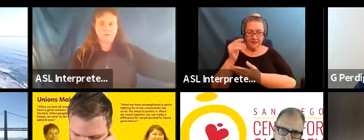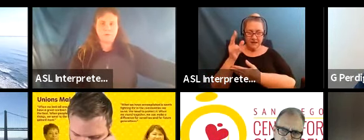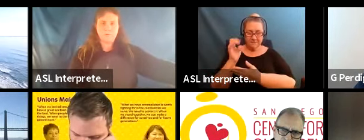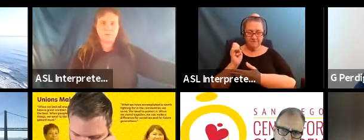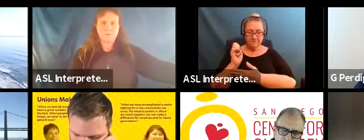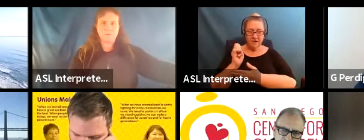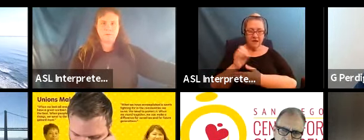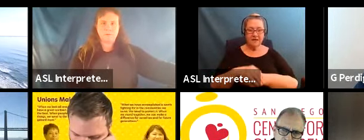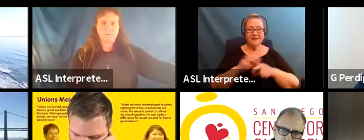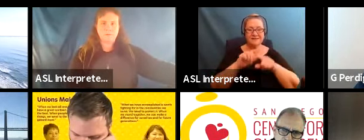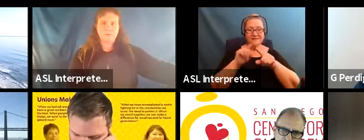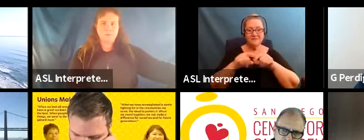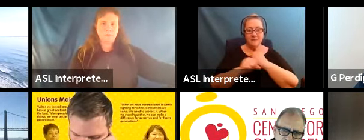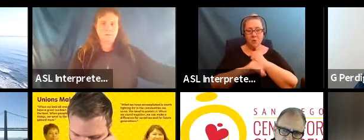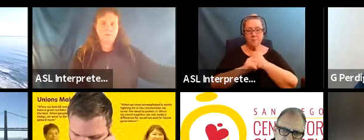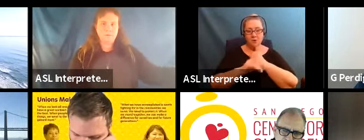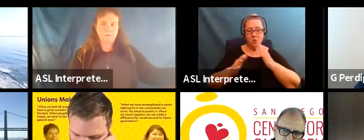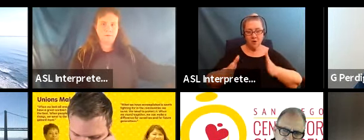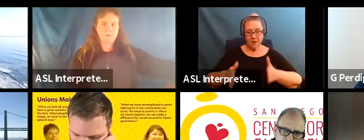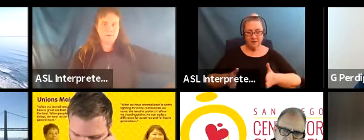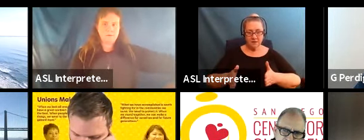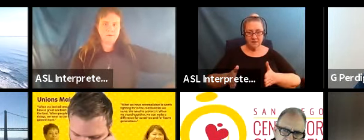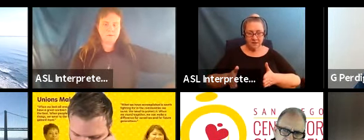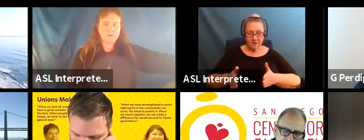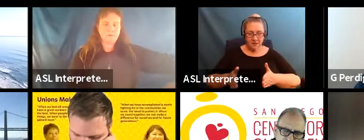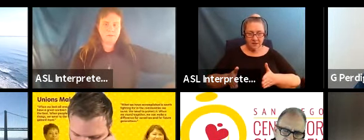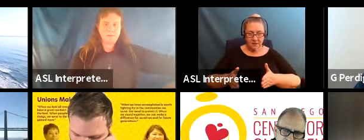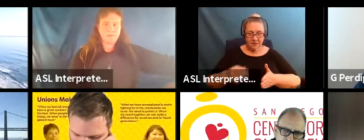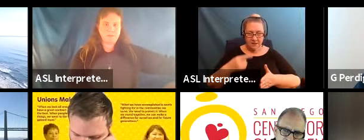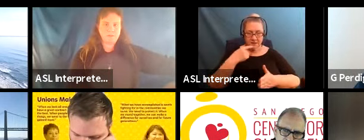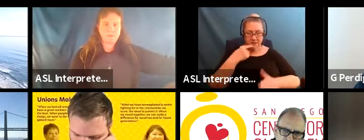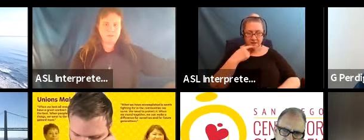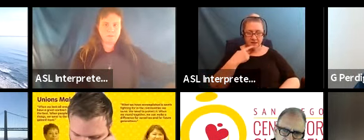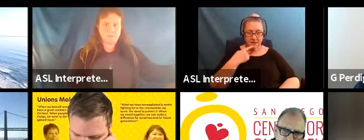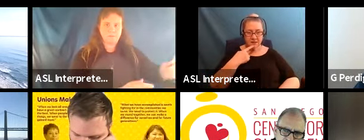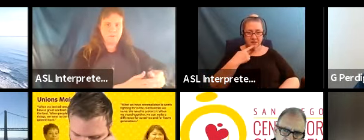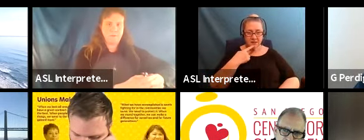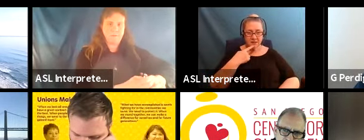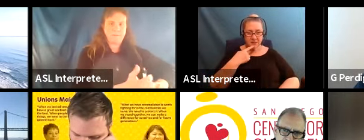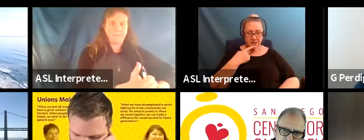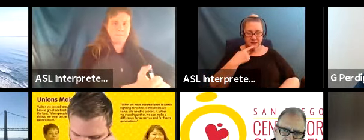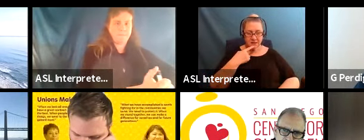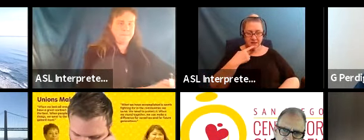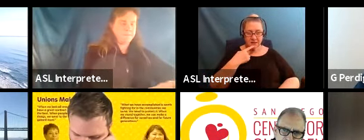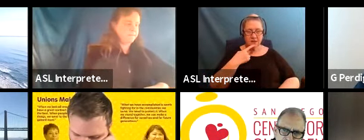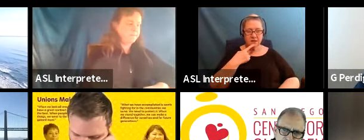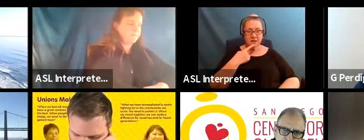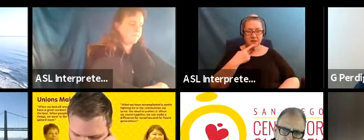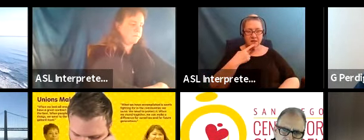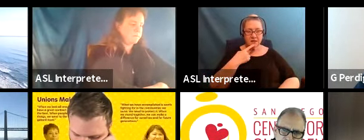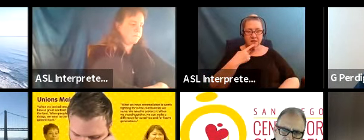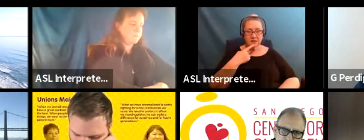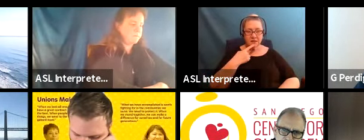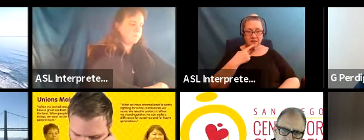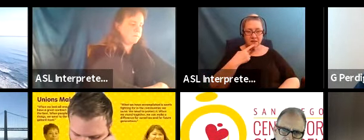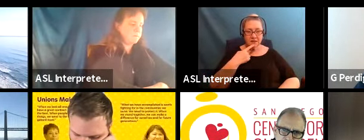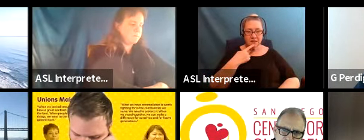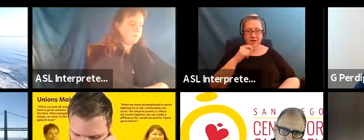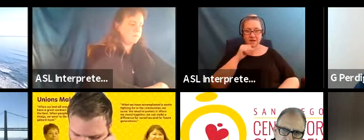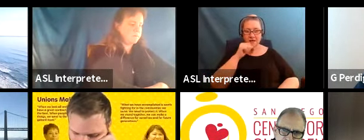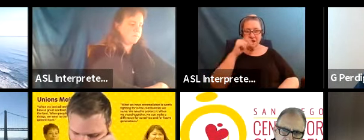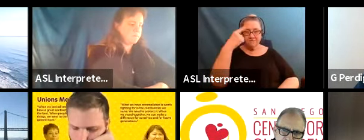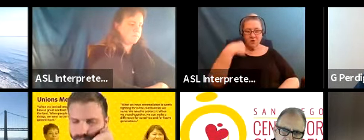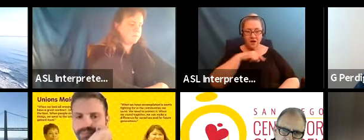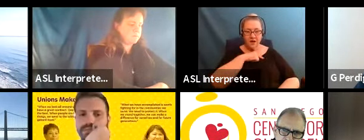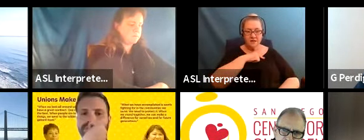them, said, they all said visión y compromiso, at least, you know, it came out of their mouth, I don't know how many times. Not so much for us, but the